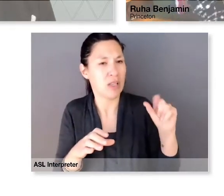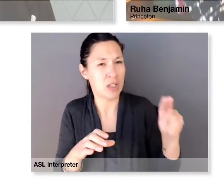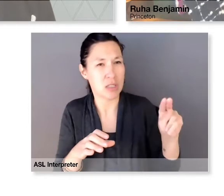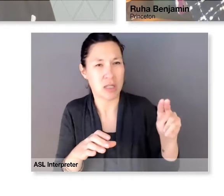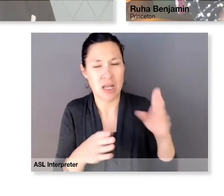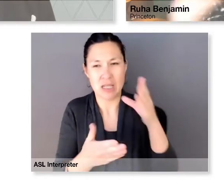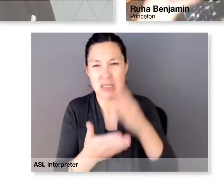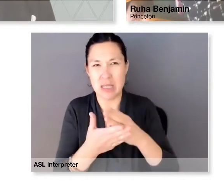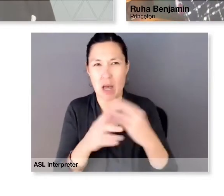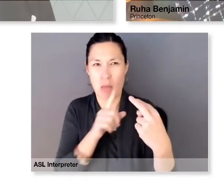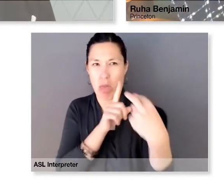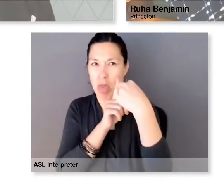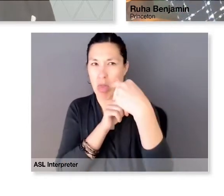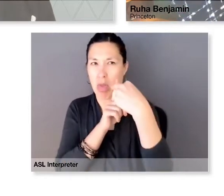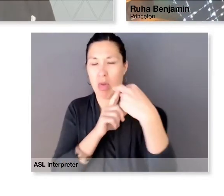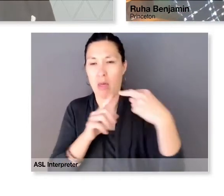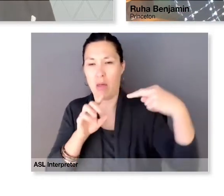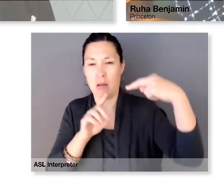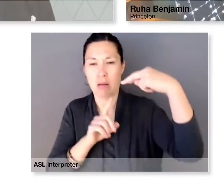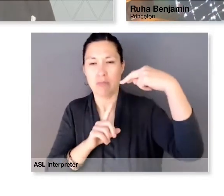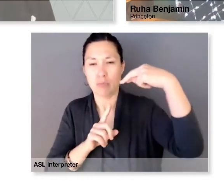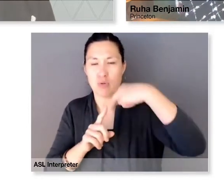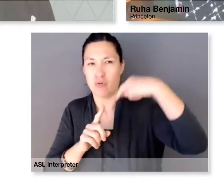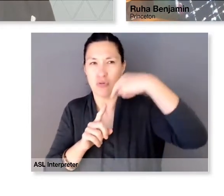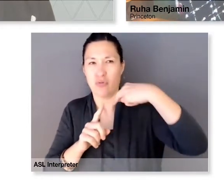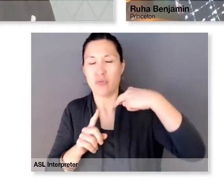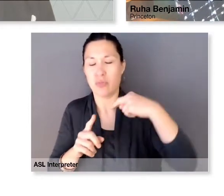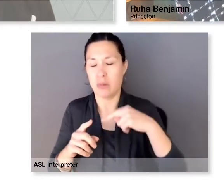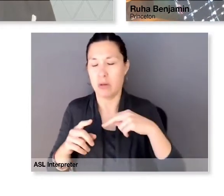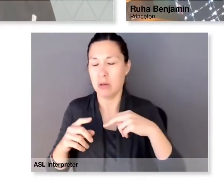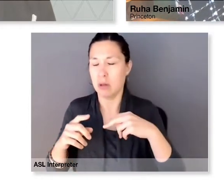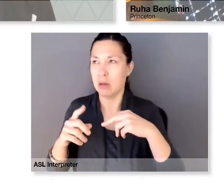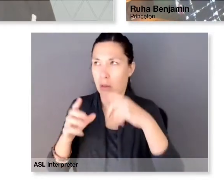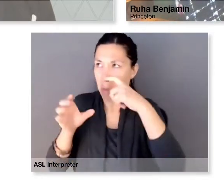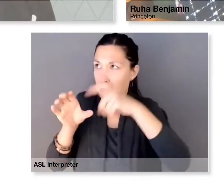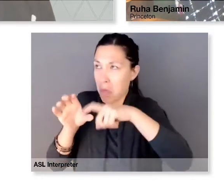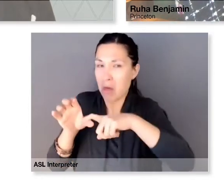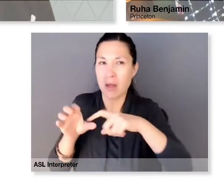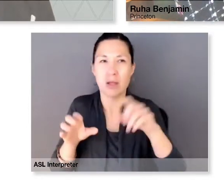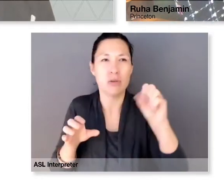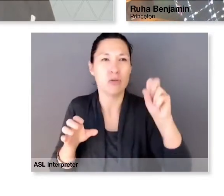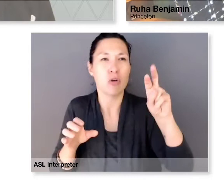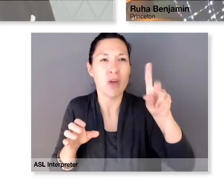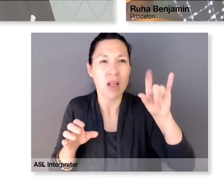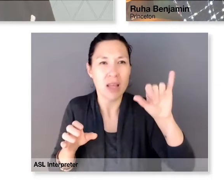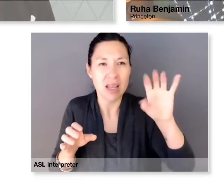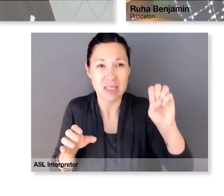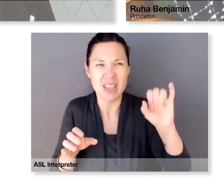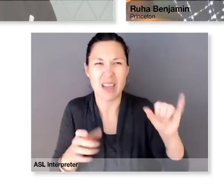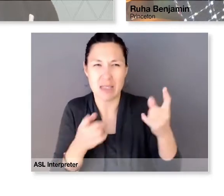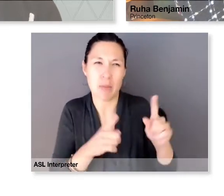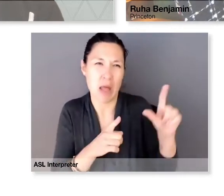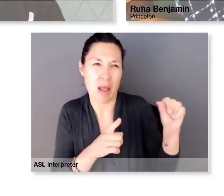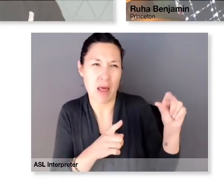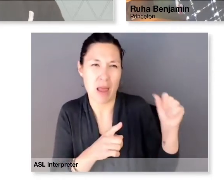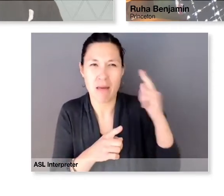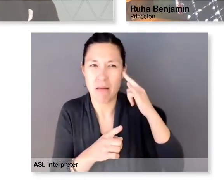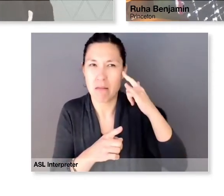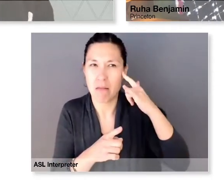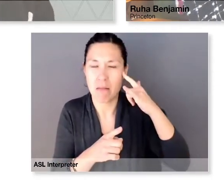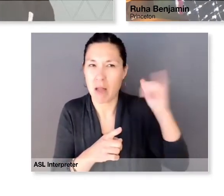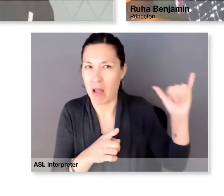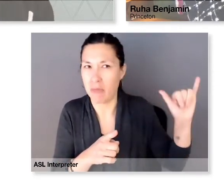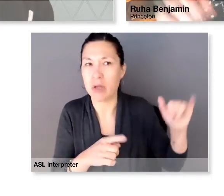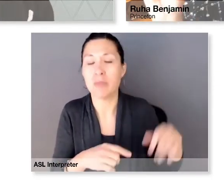surveillance in Los Angeles and other places. So I think the take home is that this can take many, many different forms